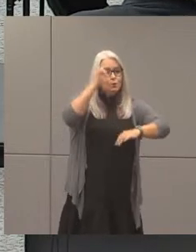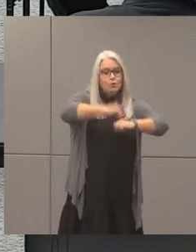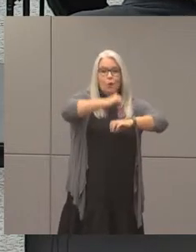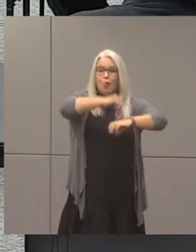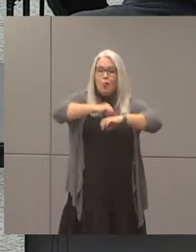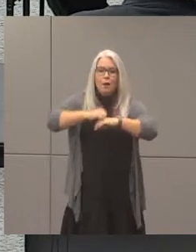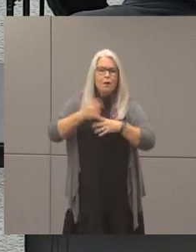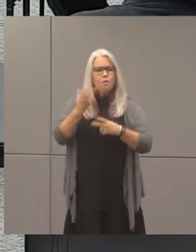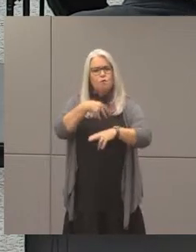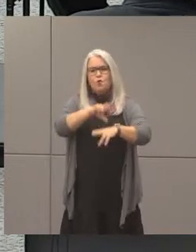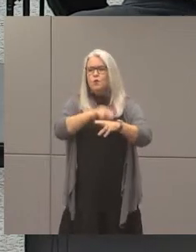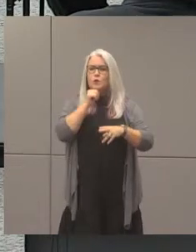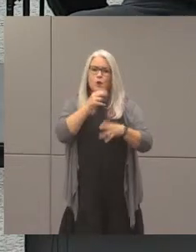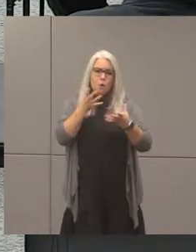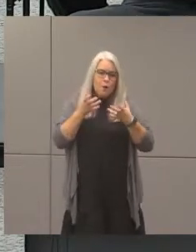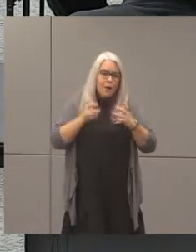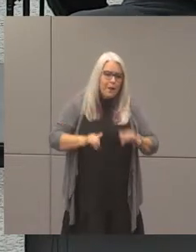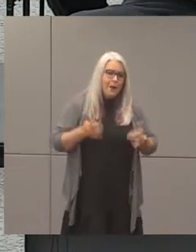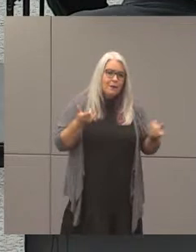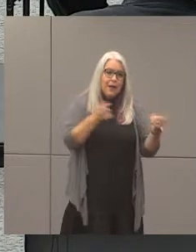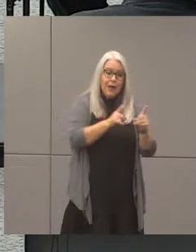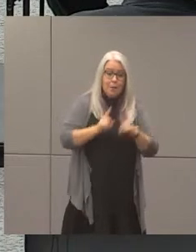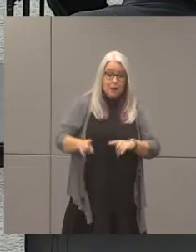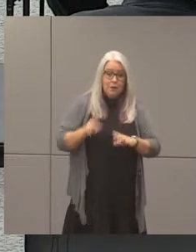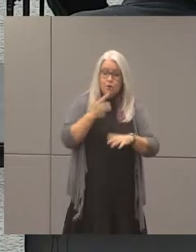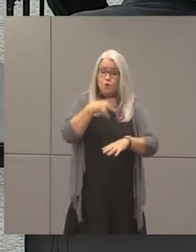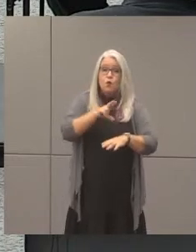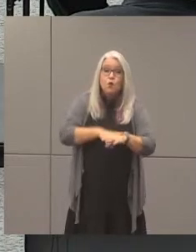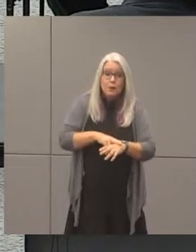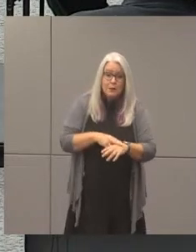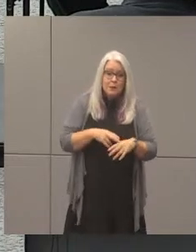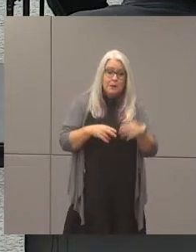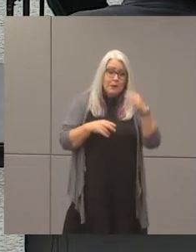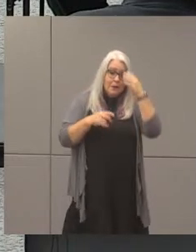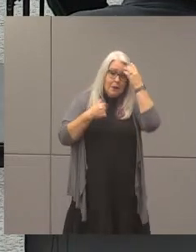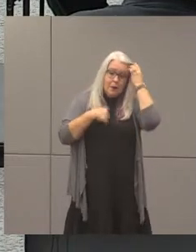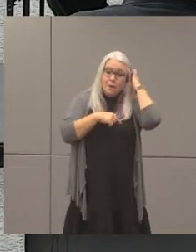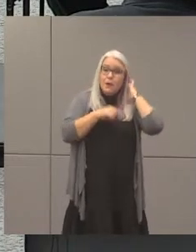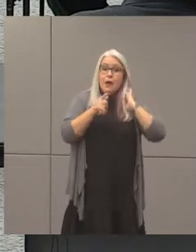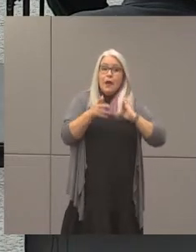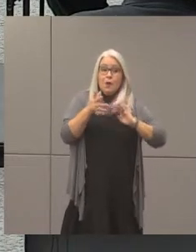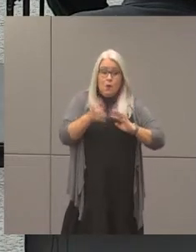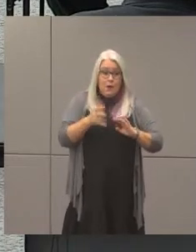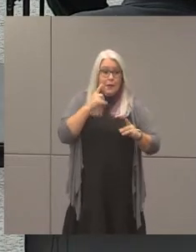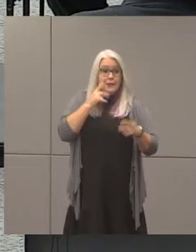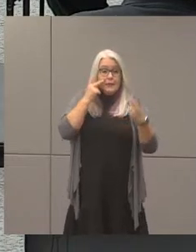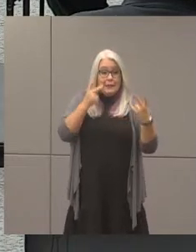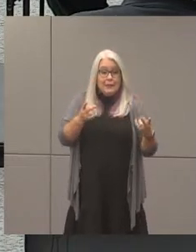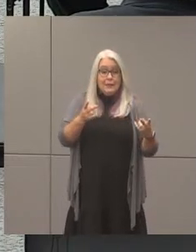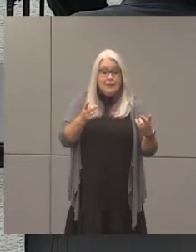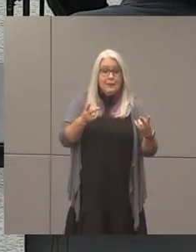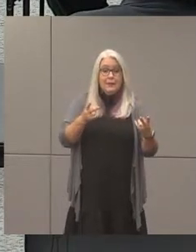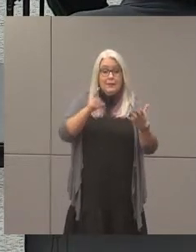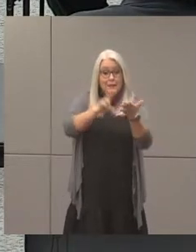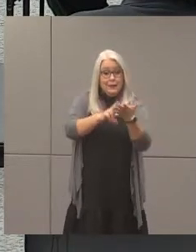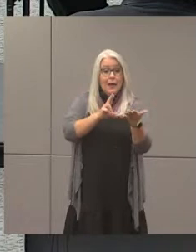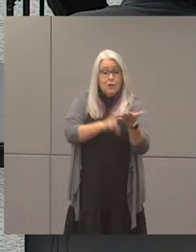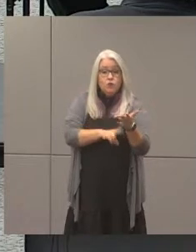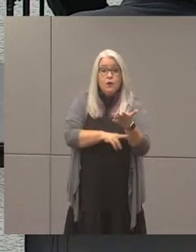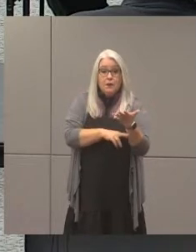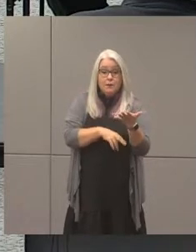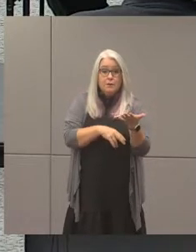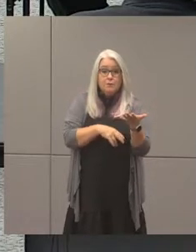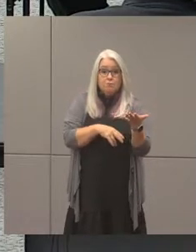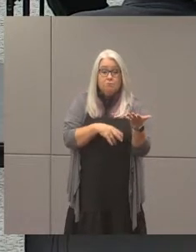to happen, right? That can't happen. But I just would like to see the contract